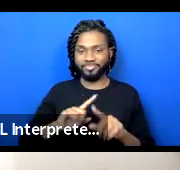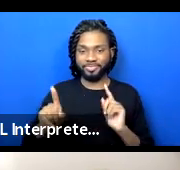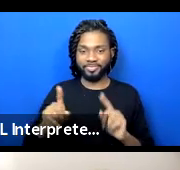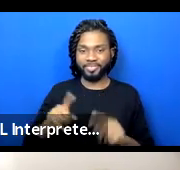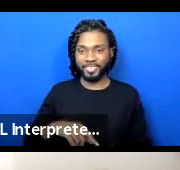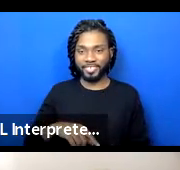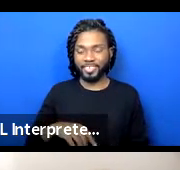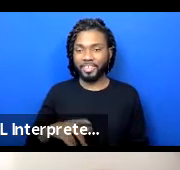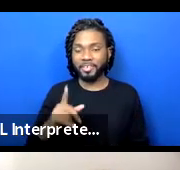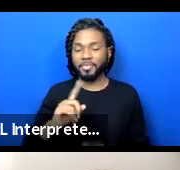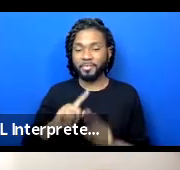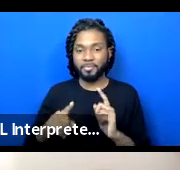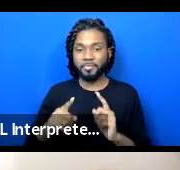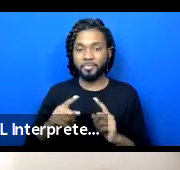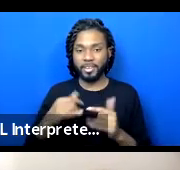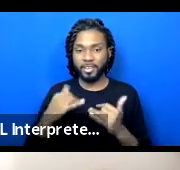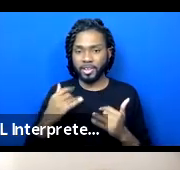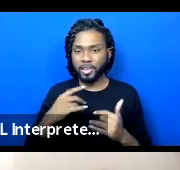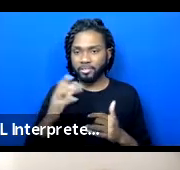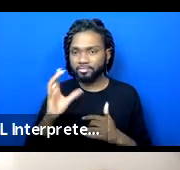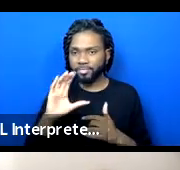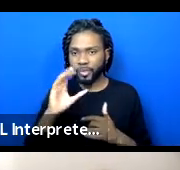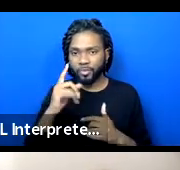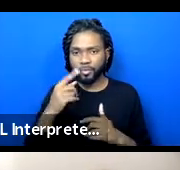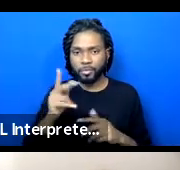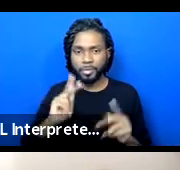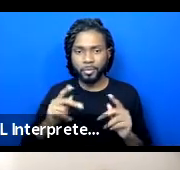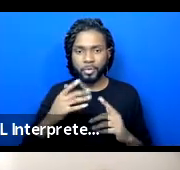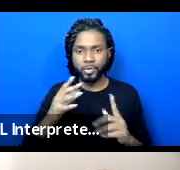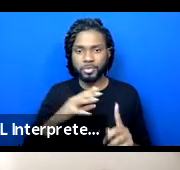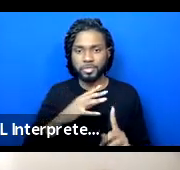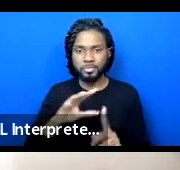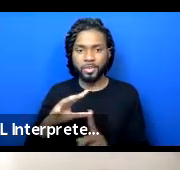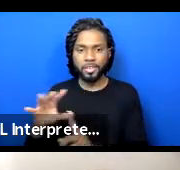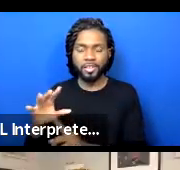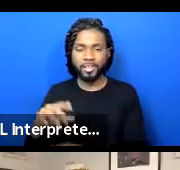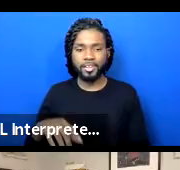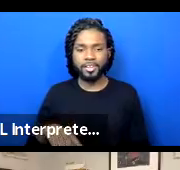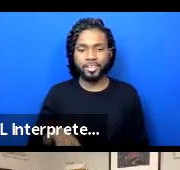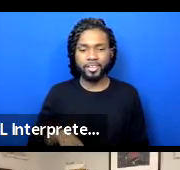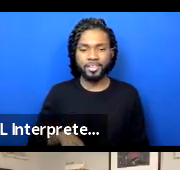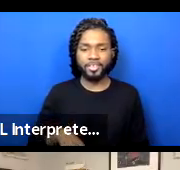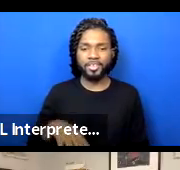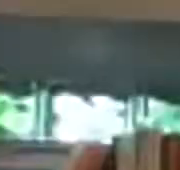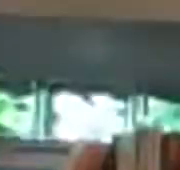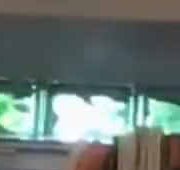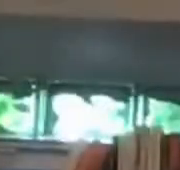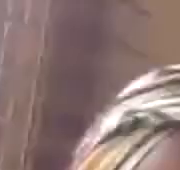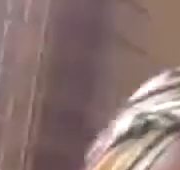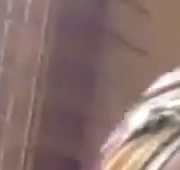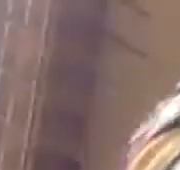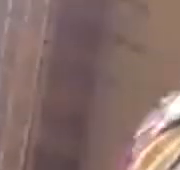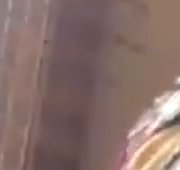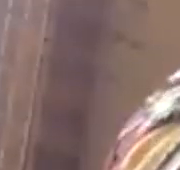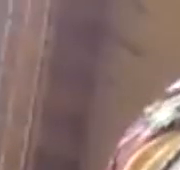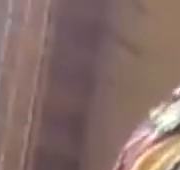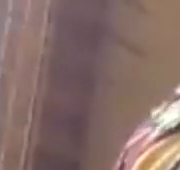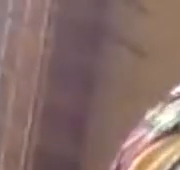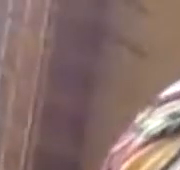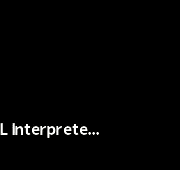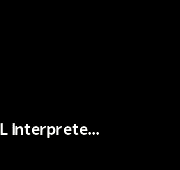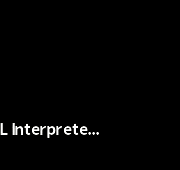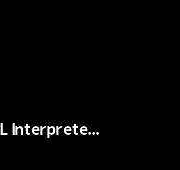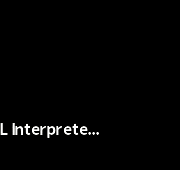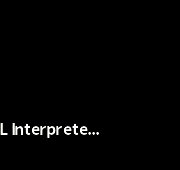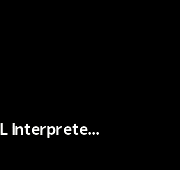Facilitators, I'm finding you to spotlight you. I was about to make such an incredible point, Sam. You don't even understand. I'm sorry,